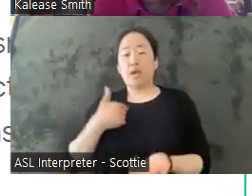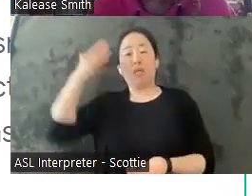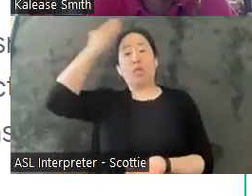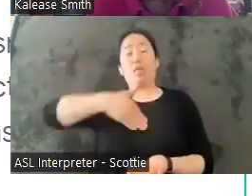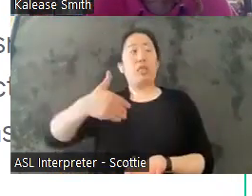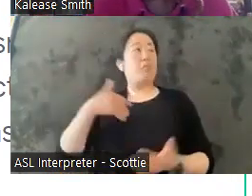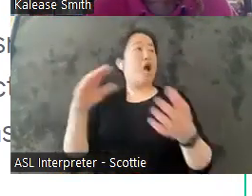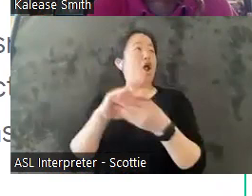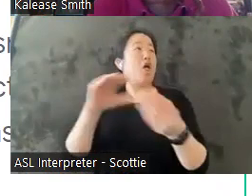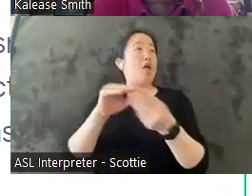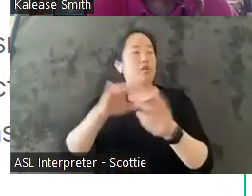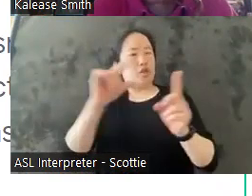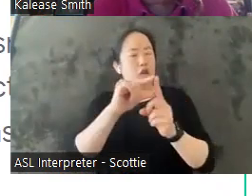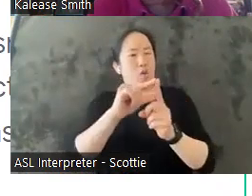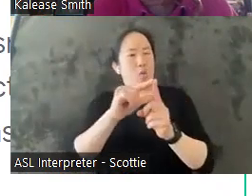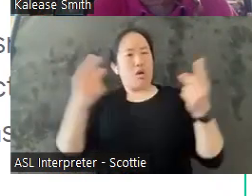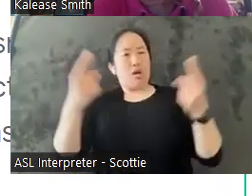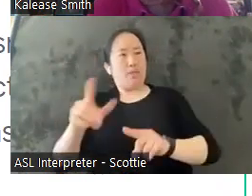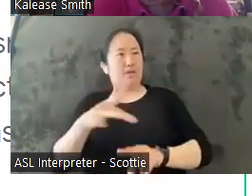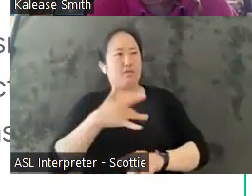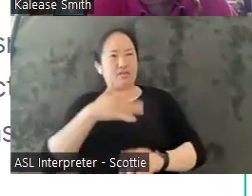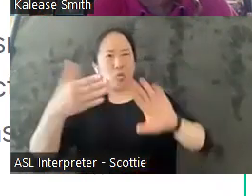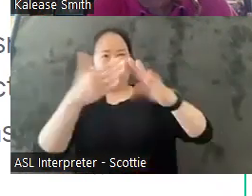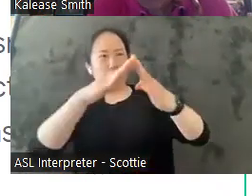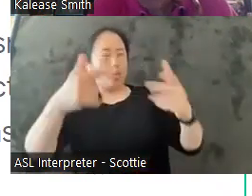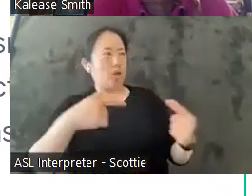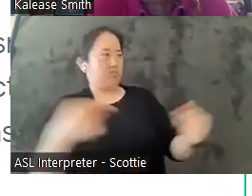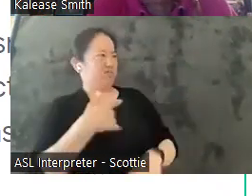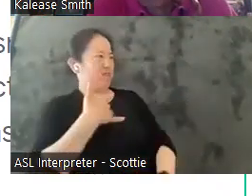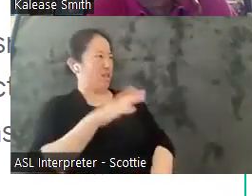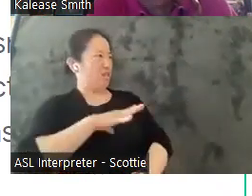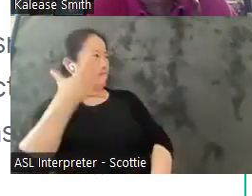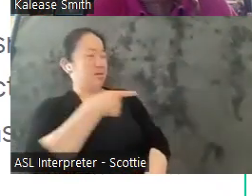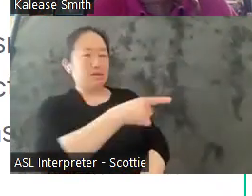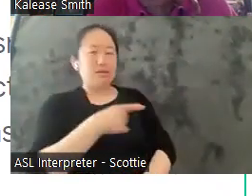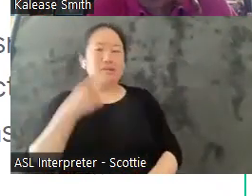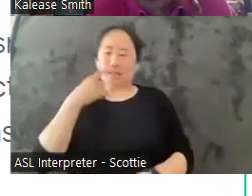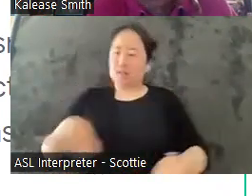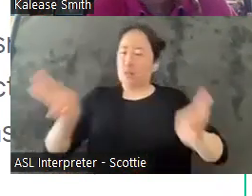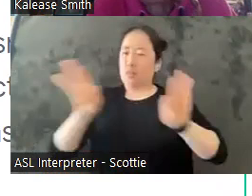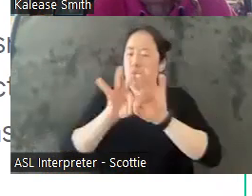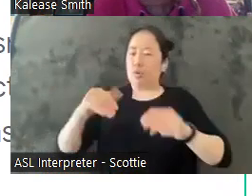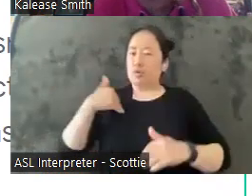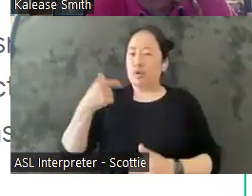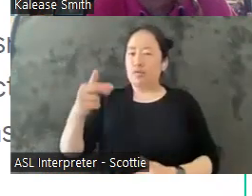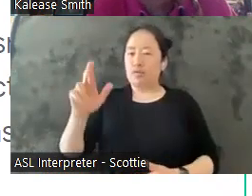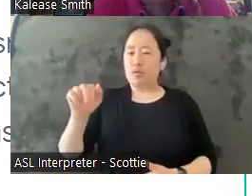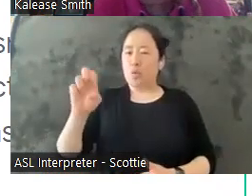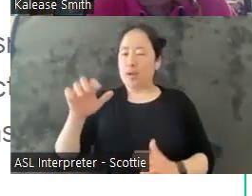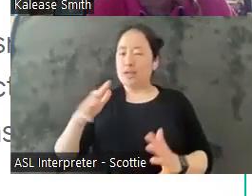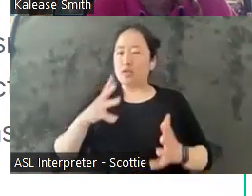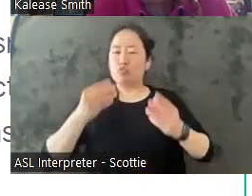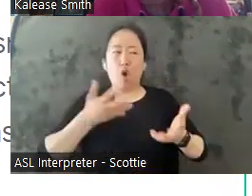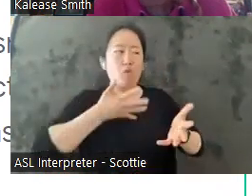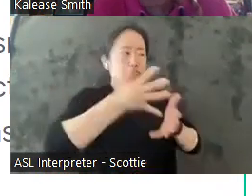certain communities. I think it's important to approach those people with grace and inform them of a more helpful way of interacting with others. And I think